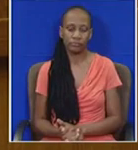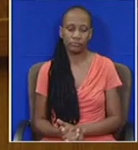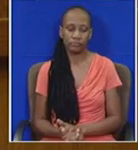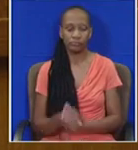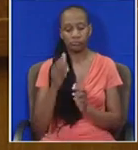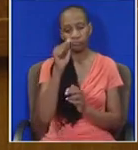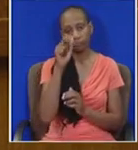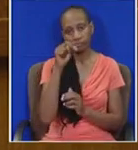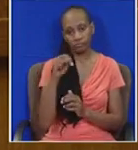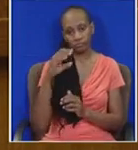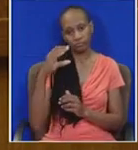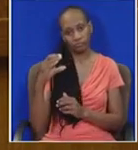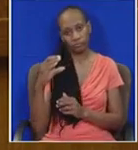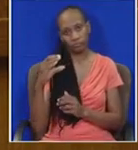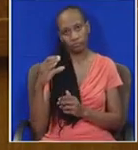ANC